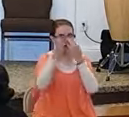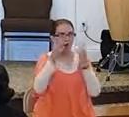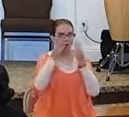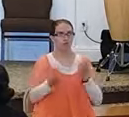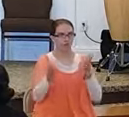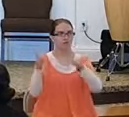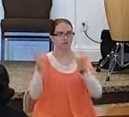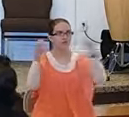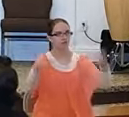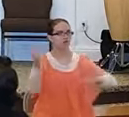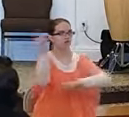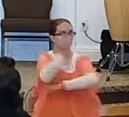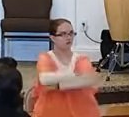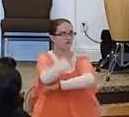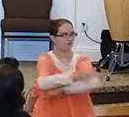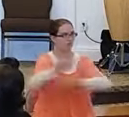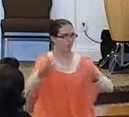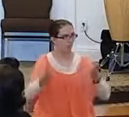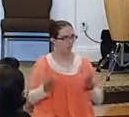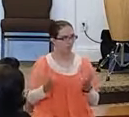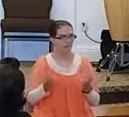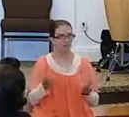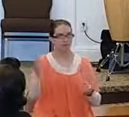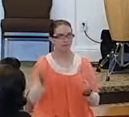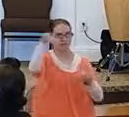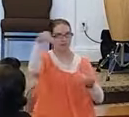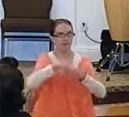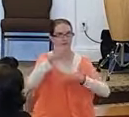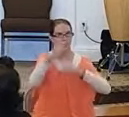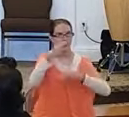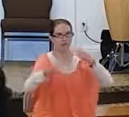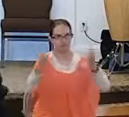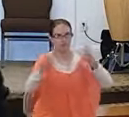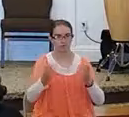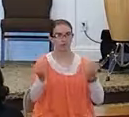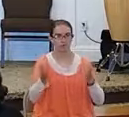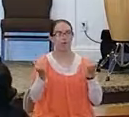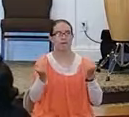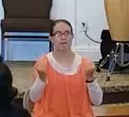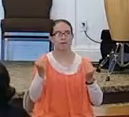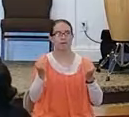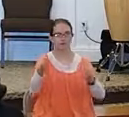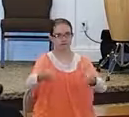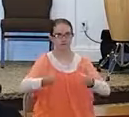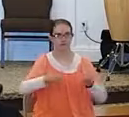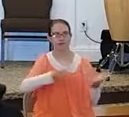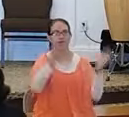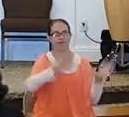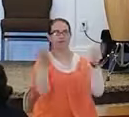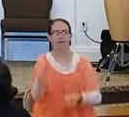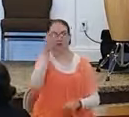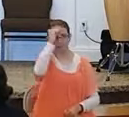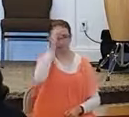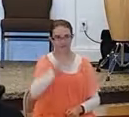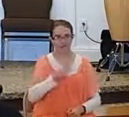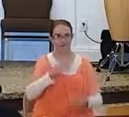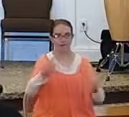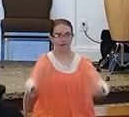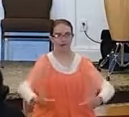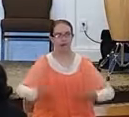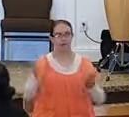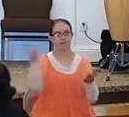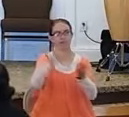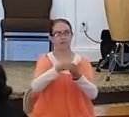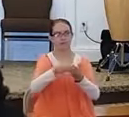to do today. Amen. He wants to come into your world. He wants He wants to take that dead man and revive him